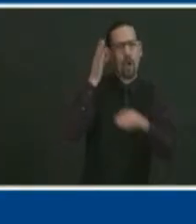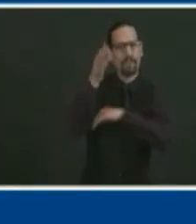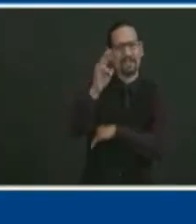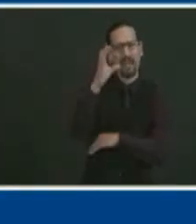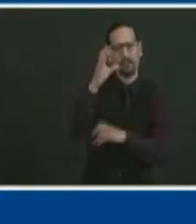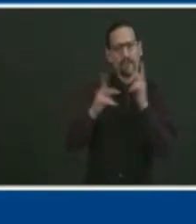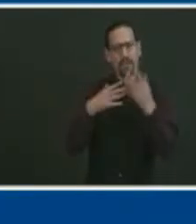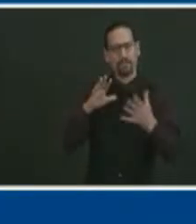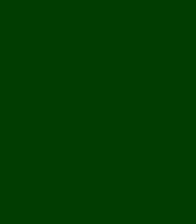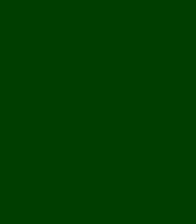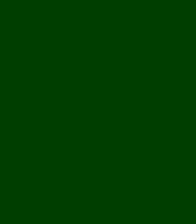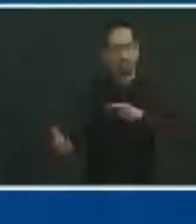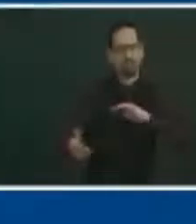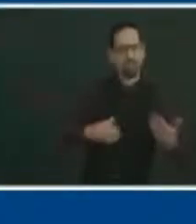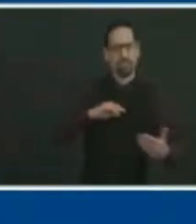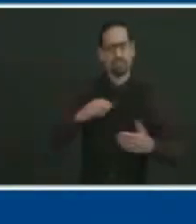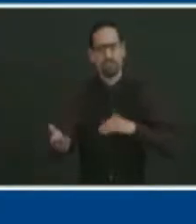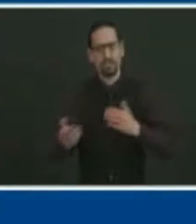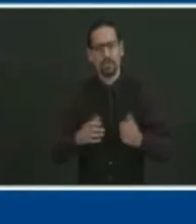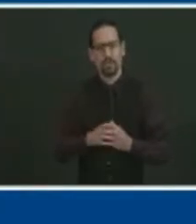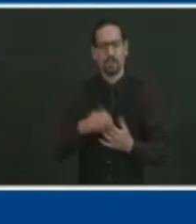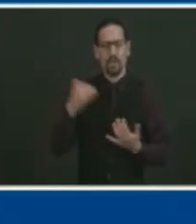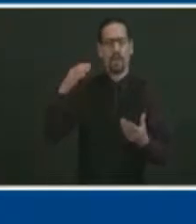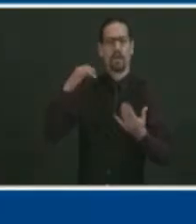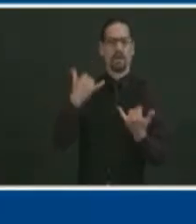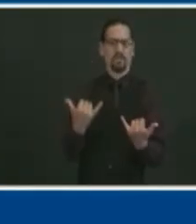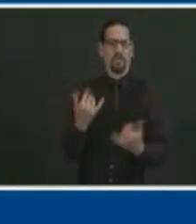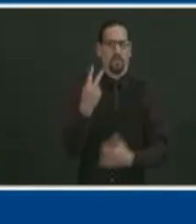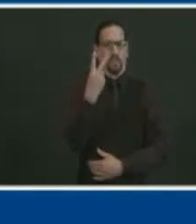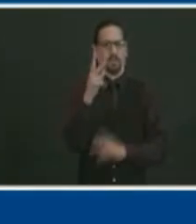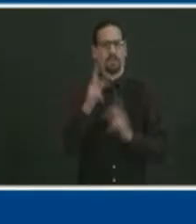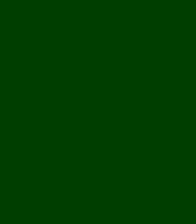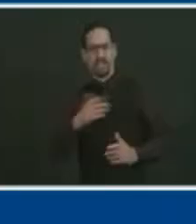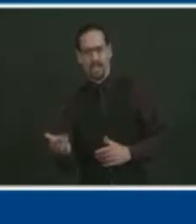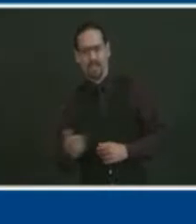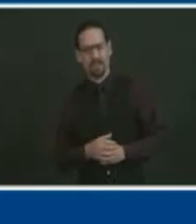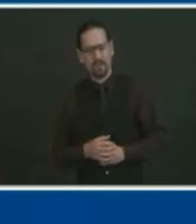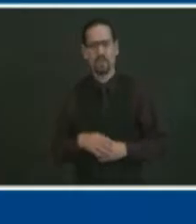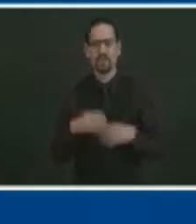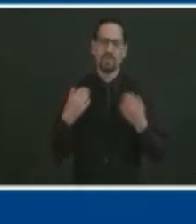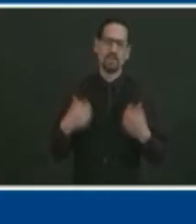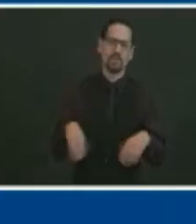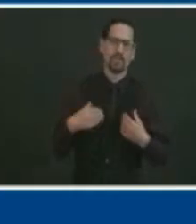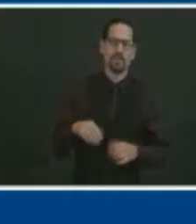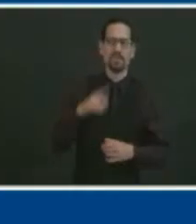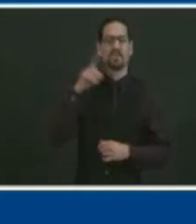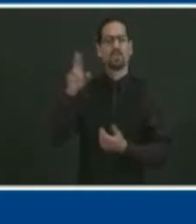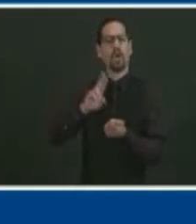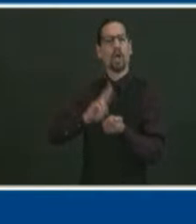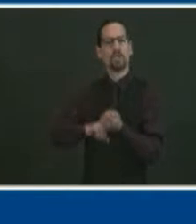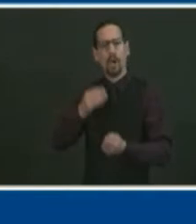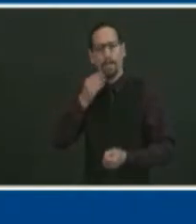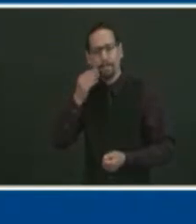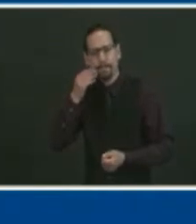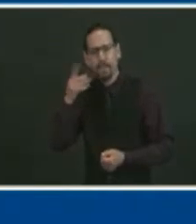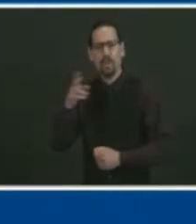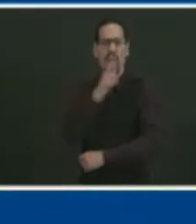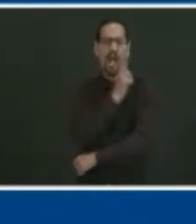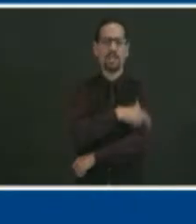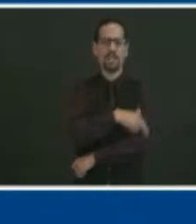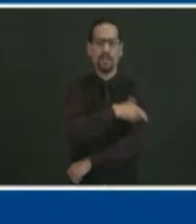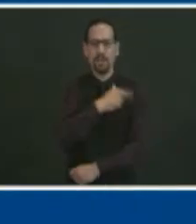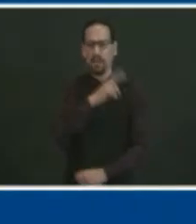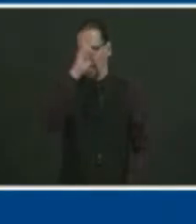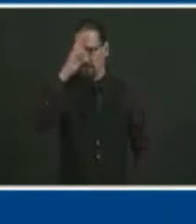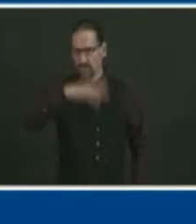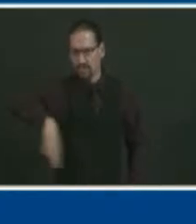2 deaths. Struggles continue in our nursing homes and hospitals in certain of our communities, and we have to